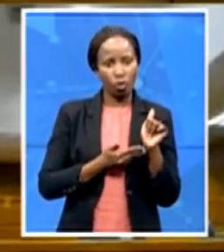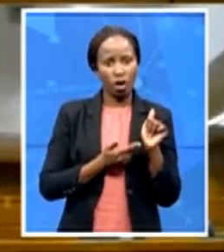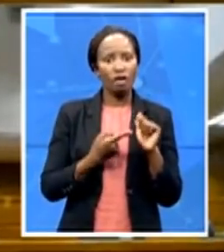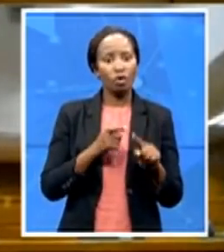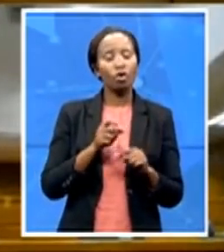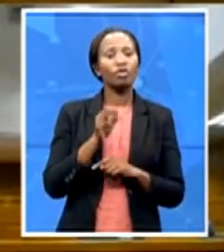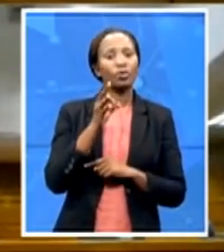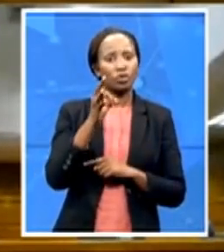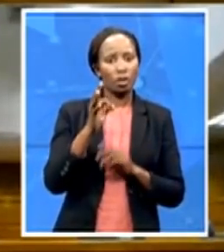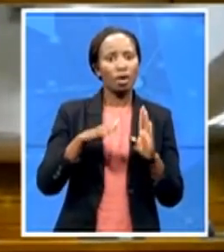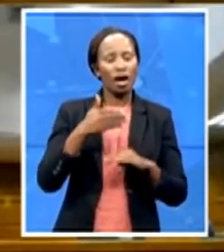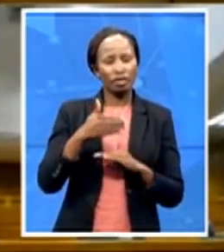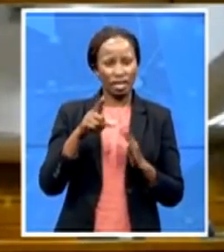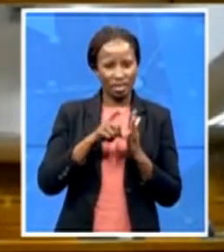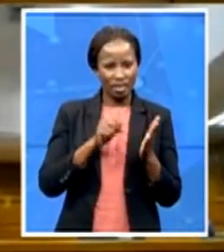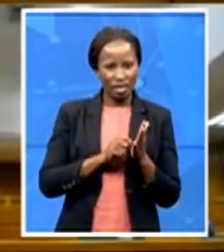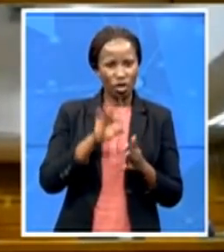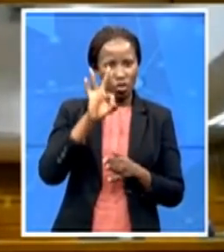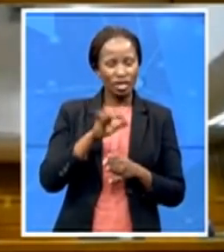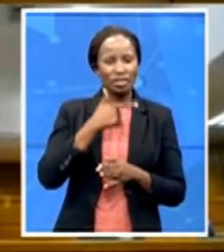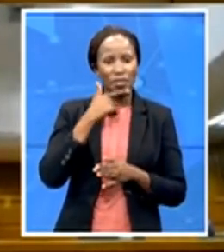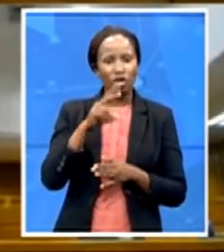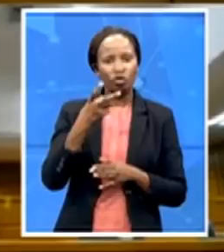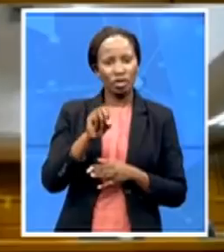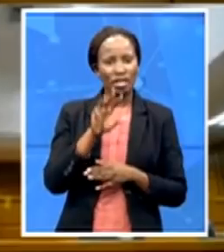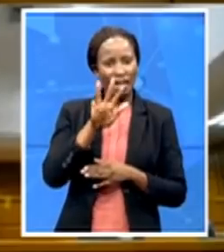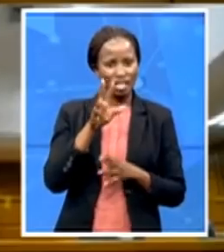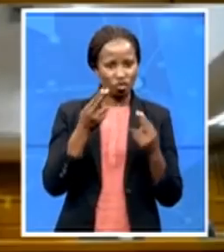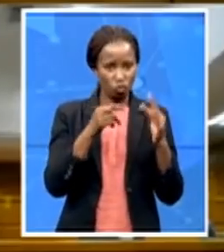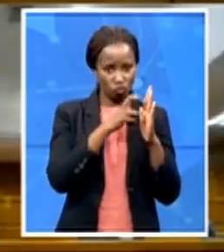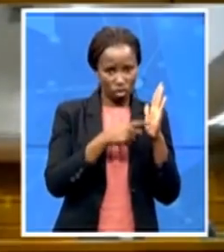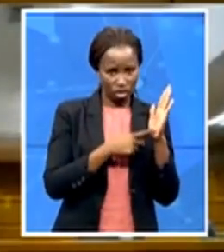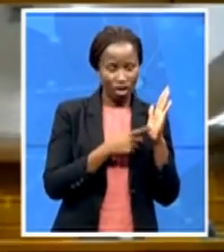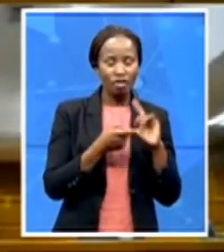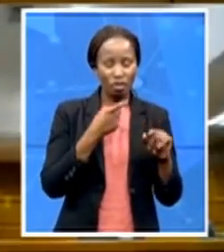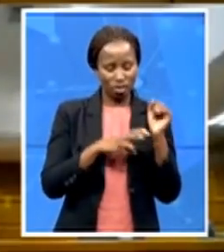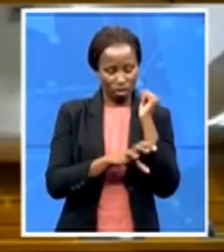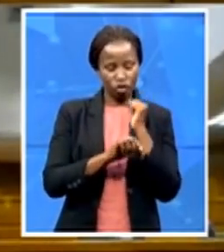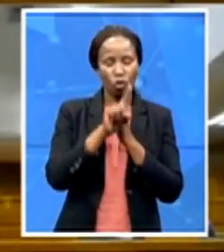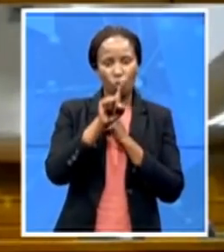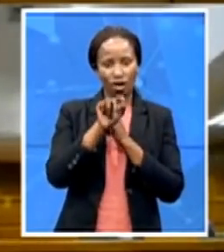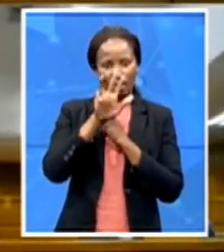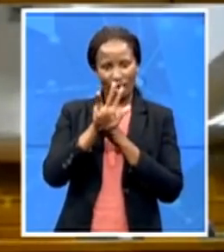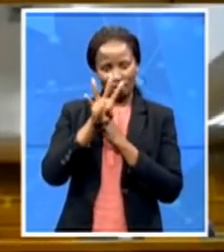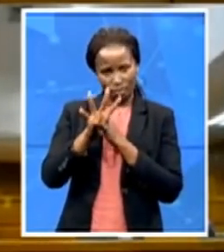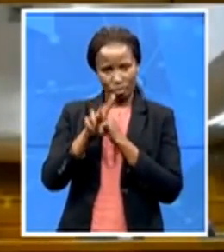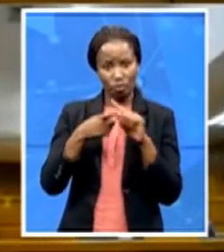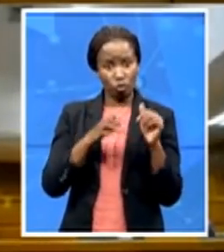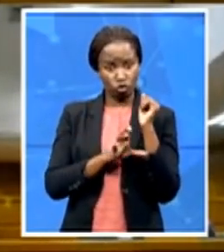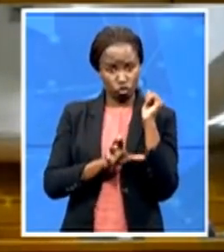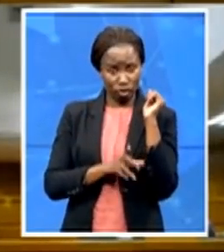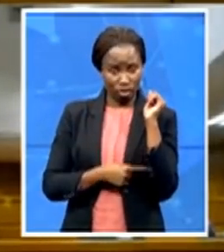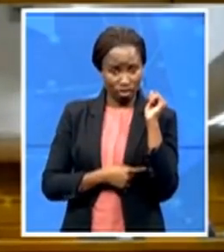2019, for impeachment processes in terms of Section 194 of the Constitution. We've seen what that procedure